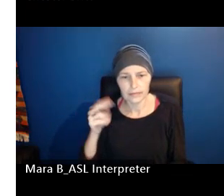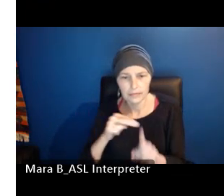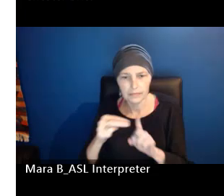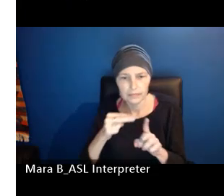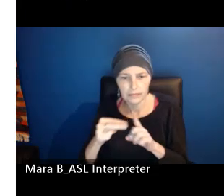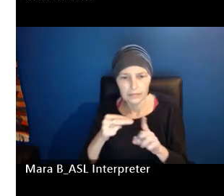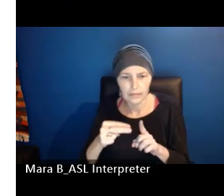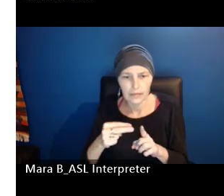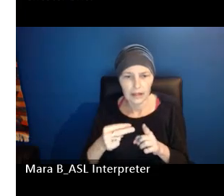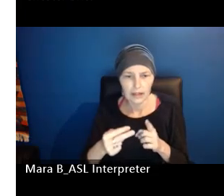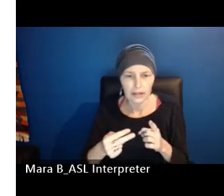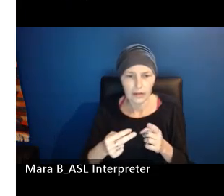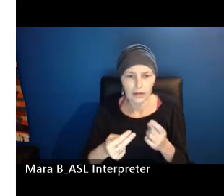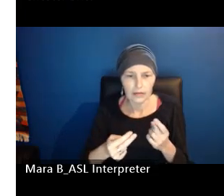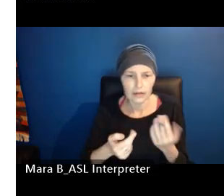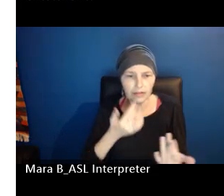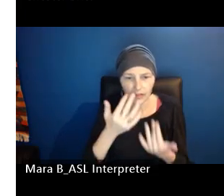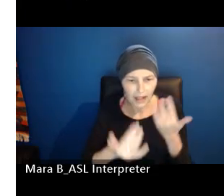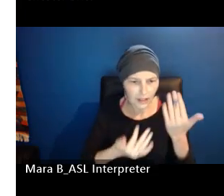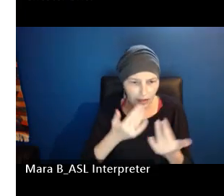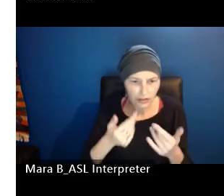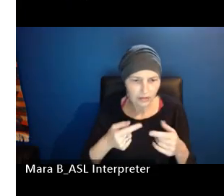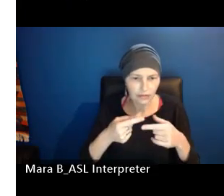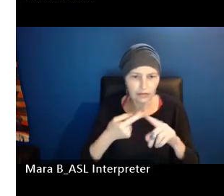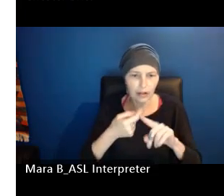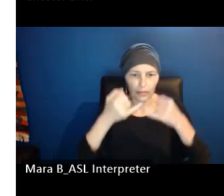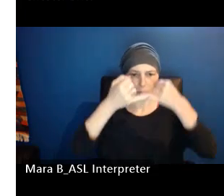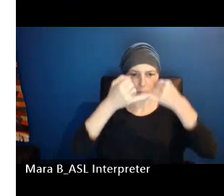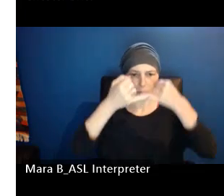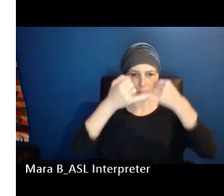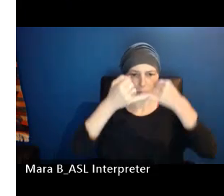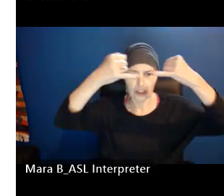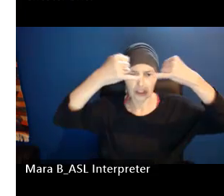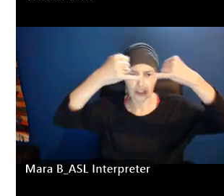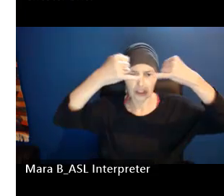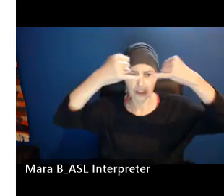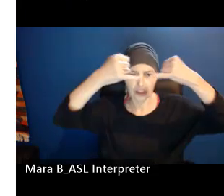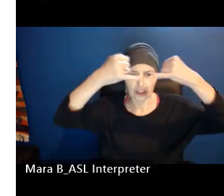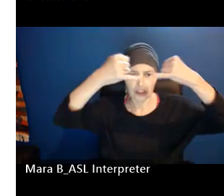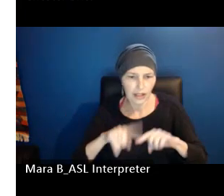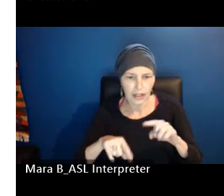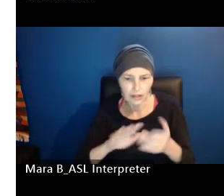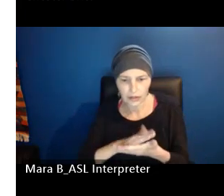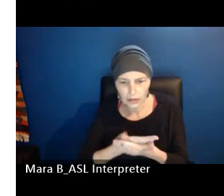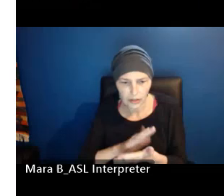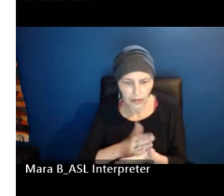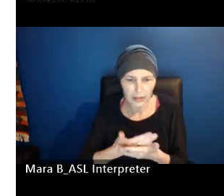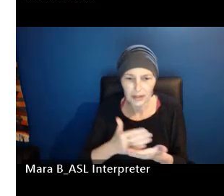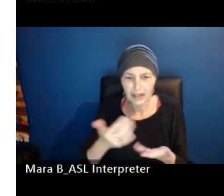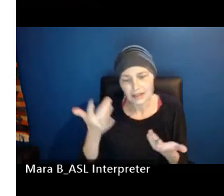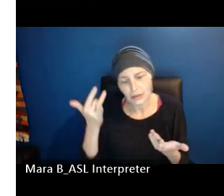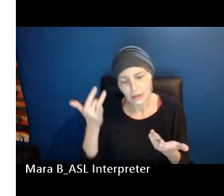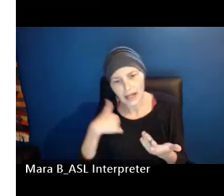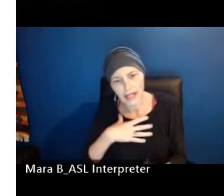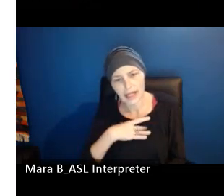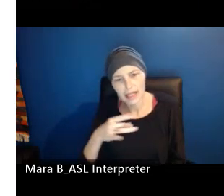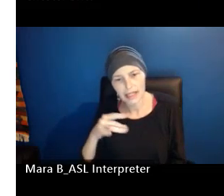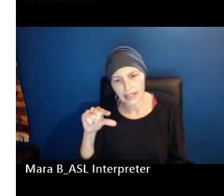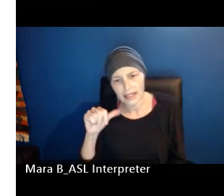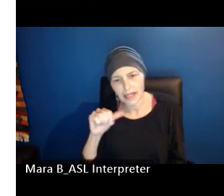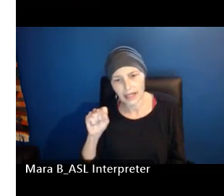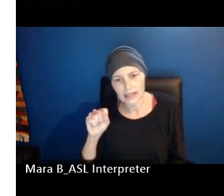You can't cook or warm your house with just electricity. That's why I like gas, because you can